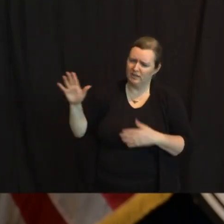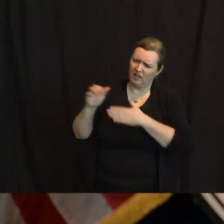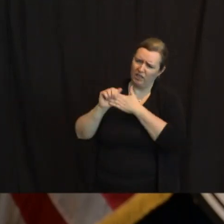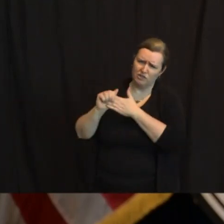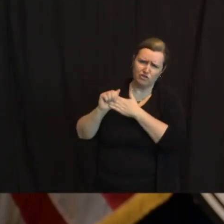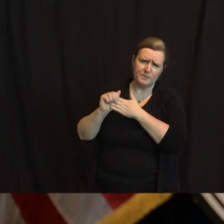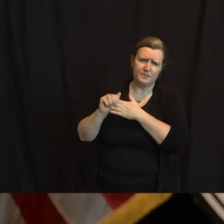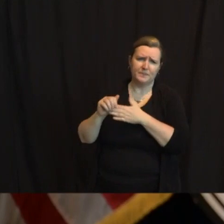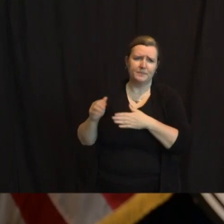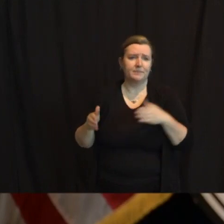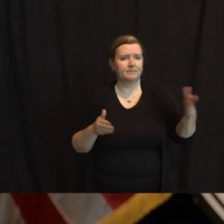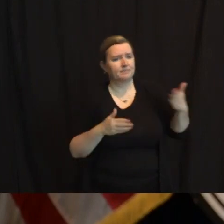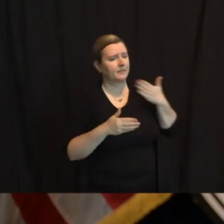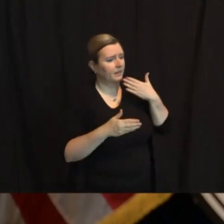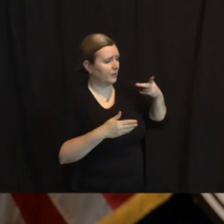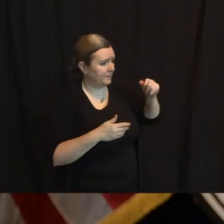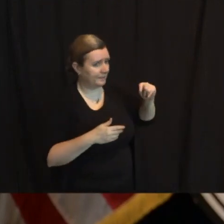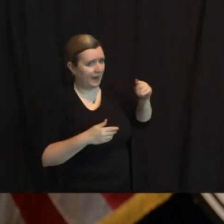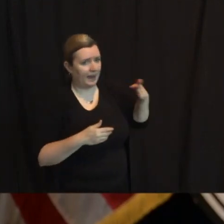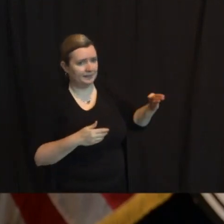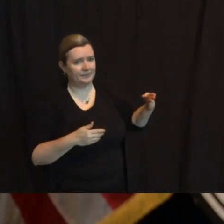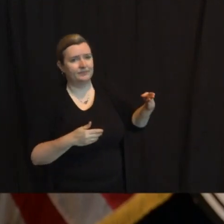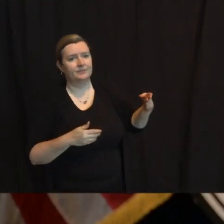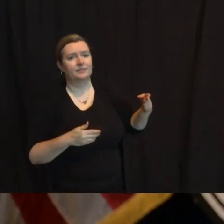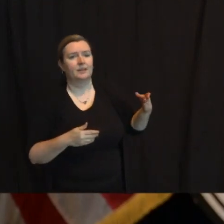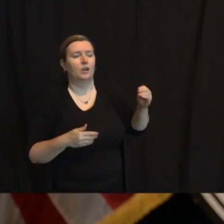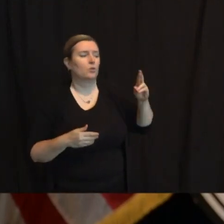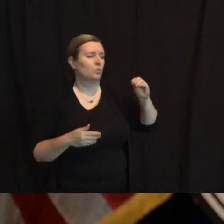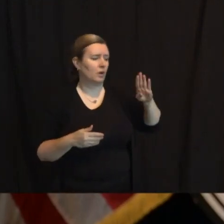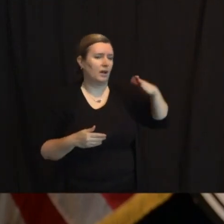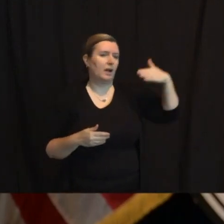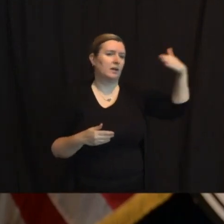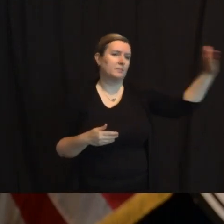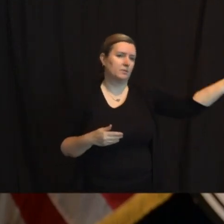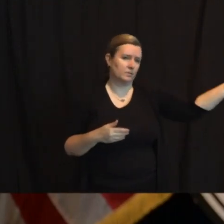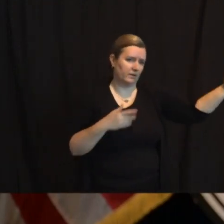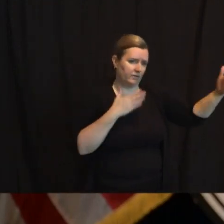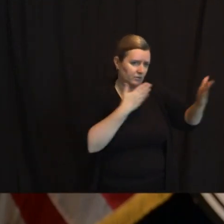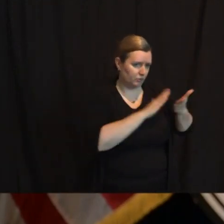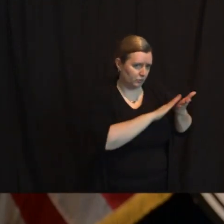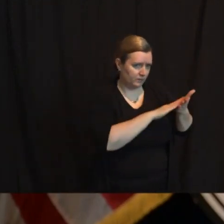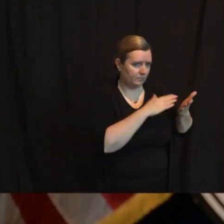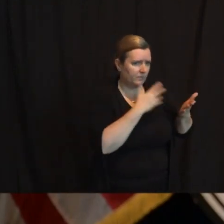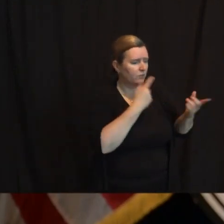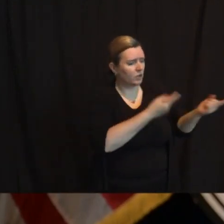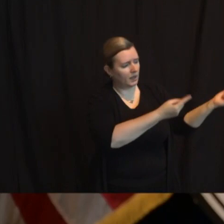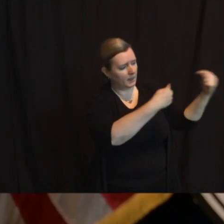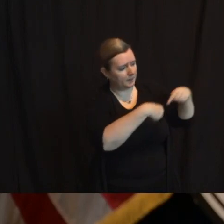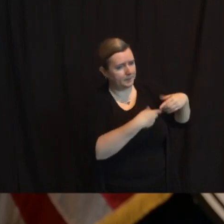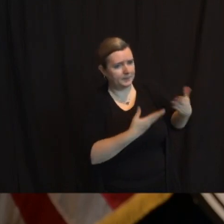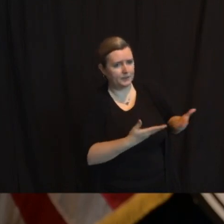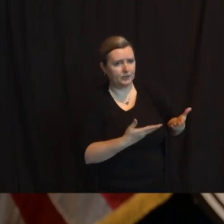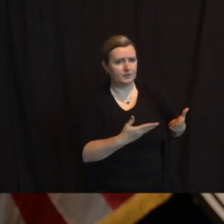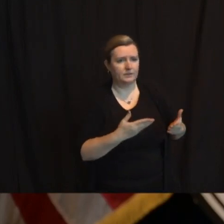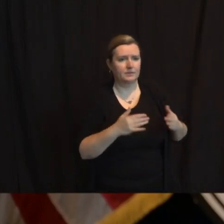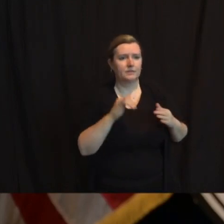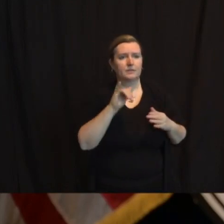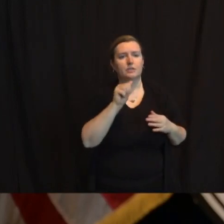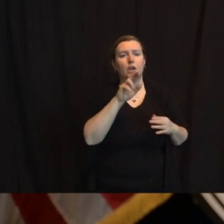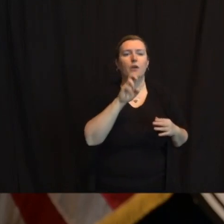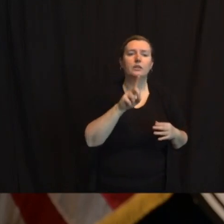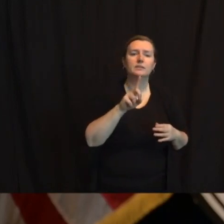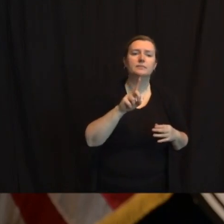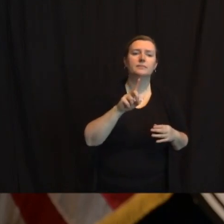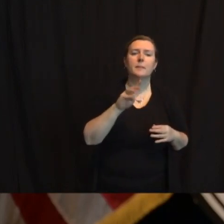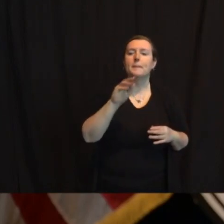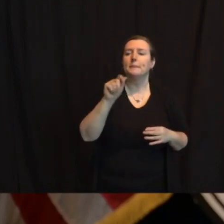Ditto to Pat Callahan, to Robasaro Angelo. Thank you for being here, for your leadership. Jared, Matt. I would just say